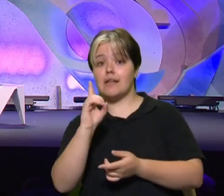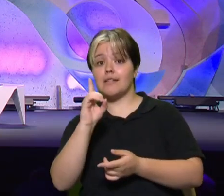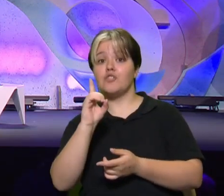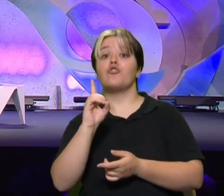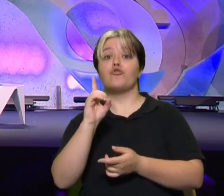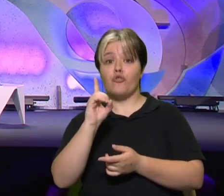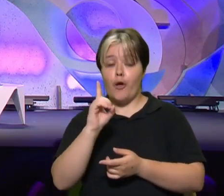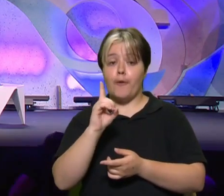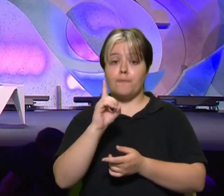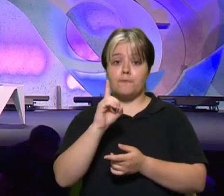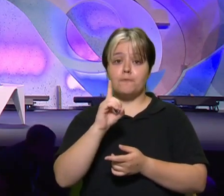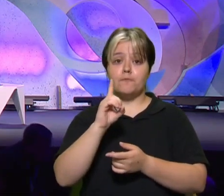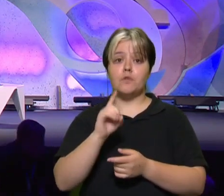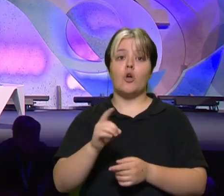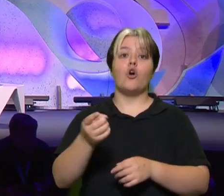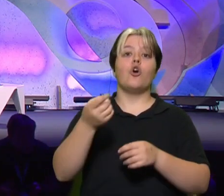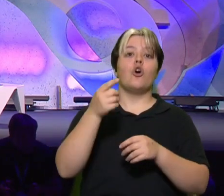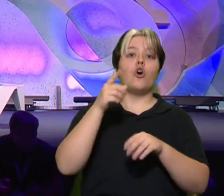2006,